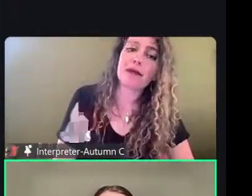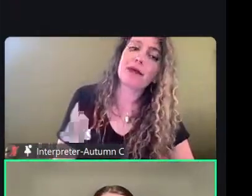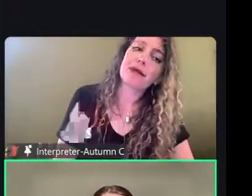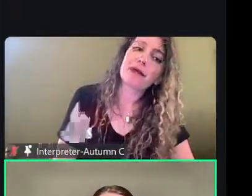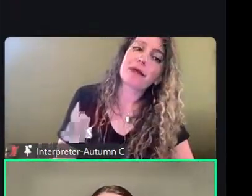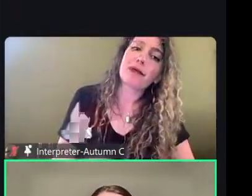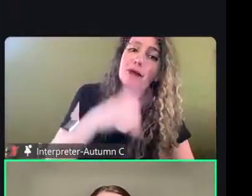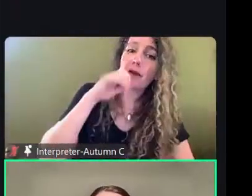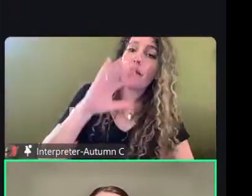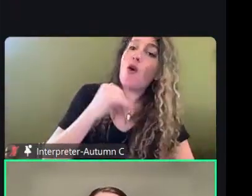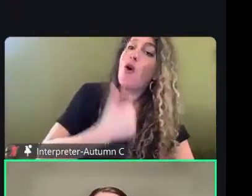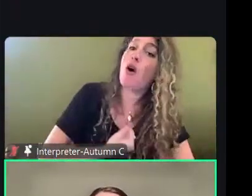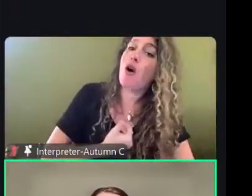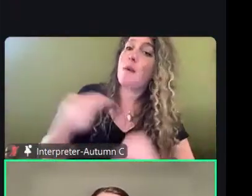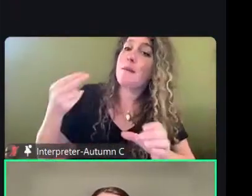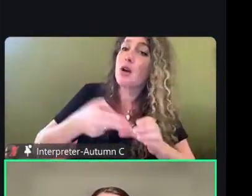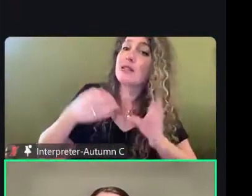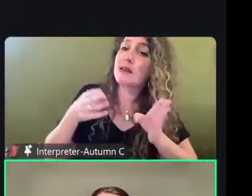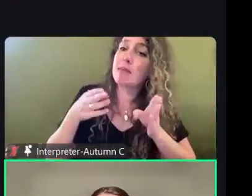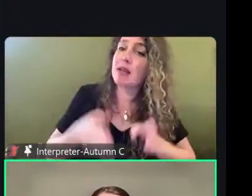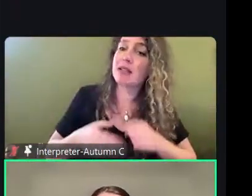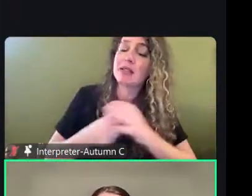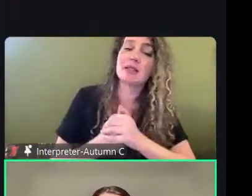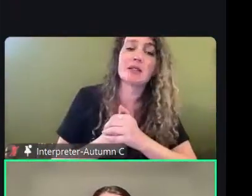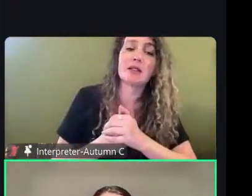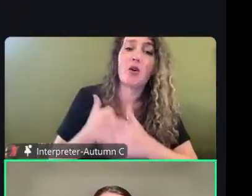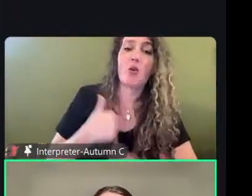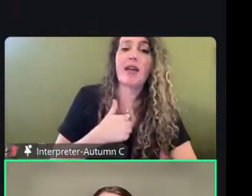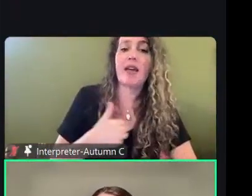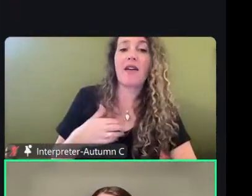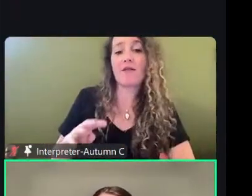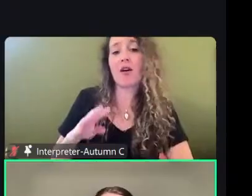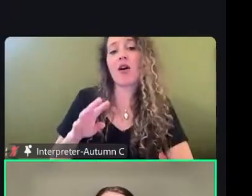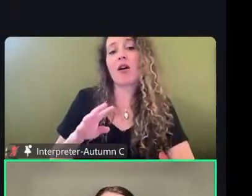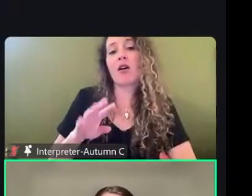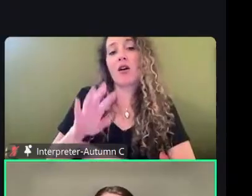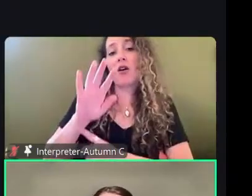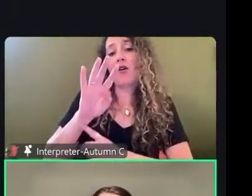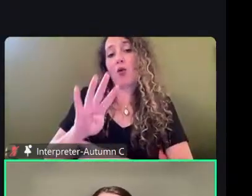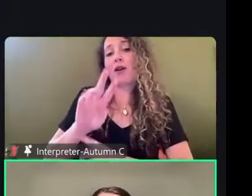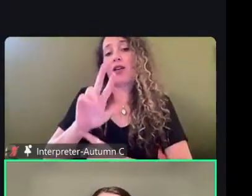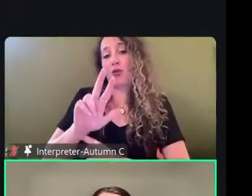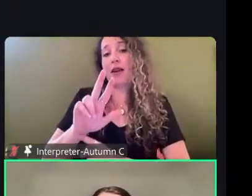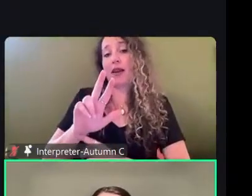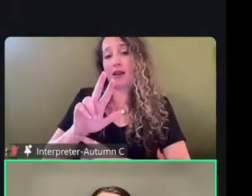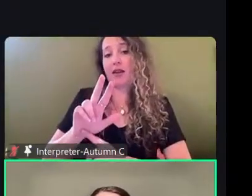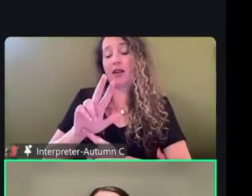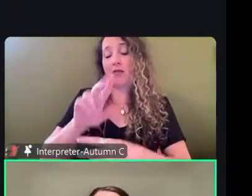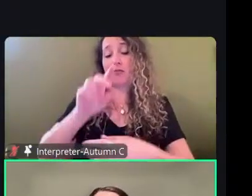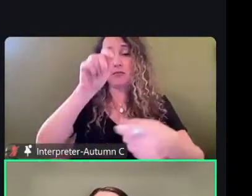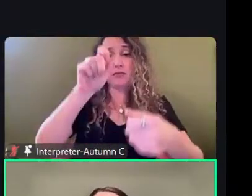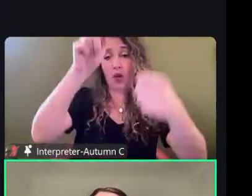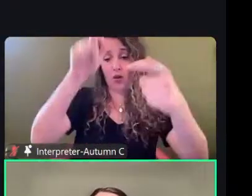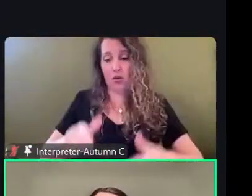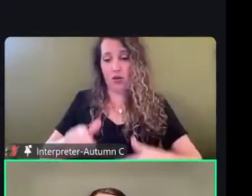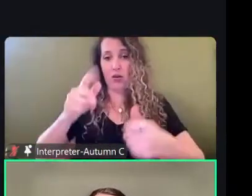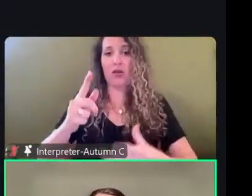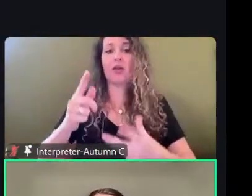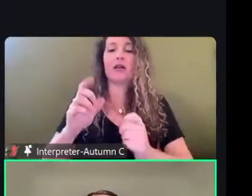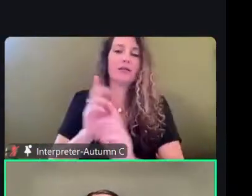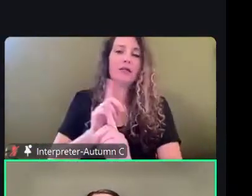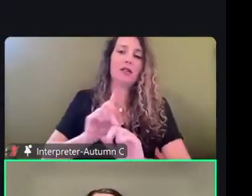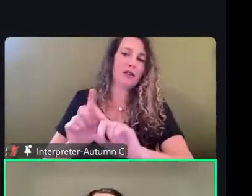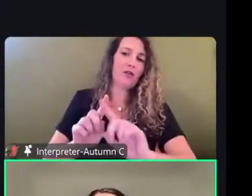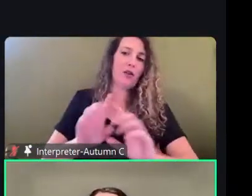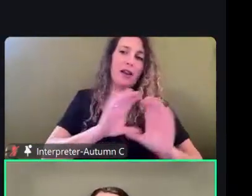So for our participants, we ended up having 43 distinct participants across all those different categories I mentioned earlier. They ended